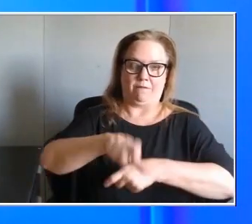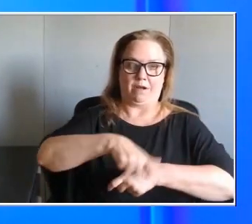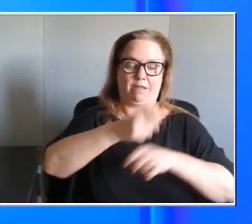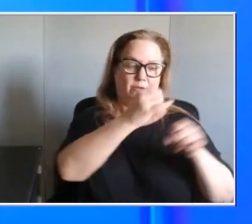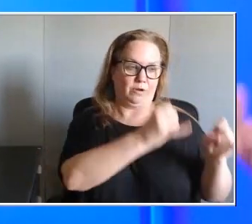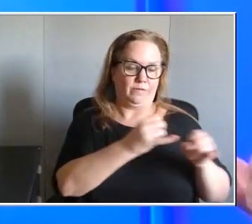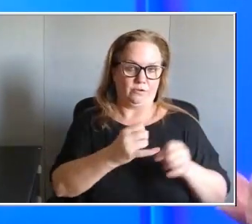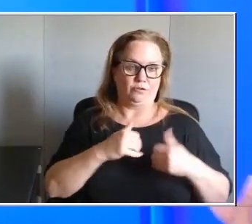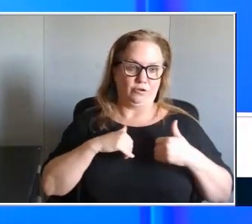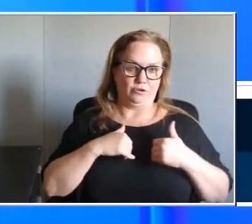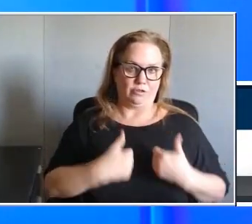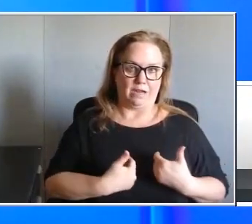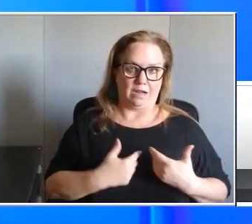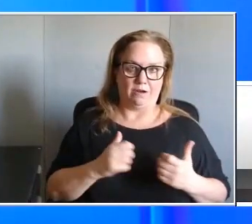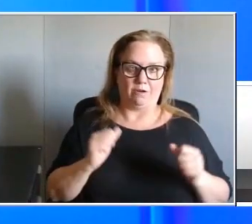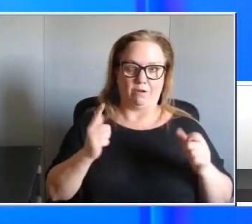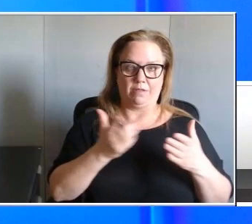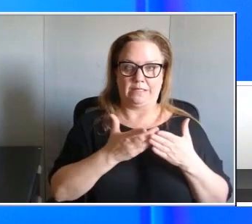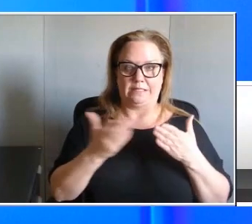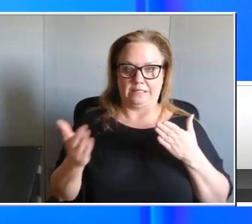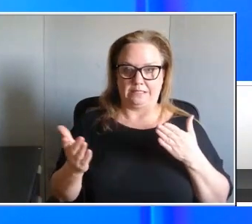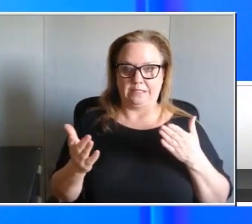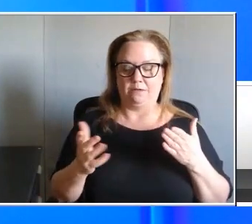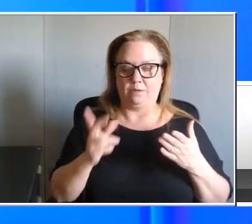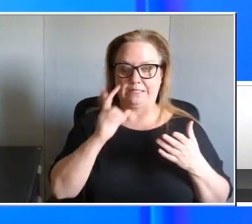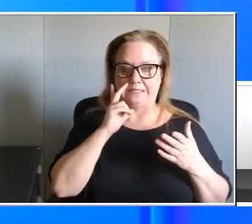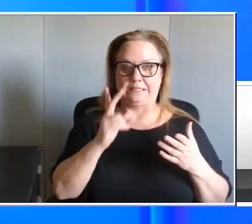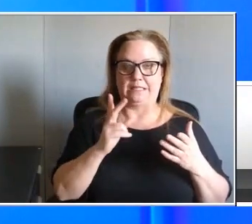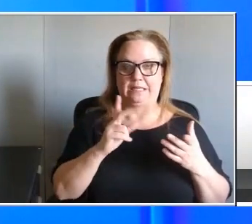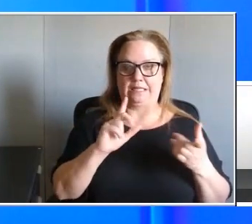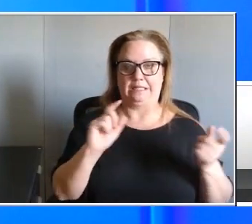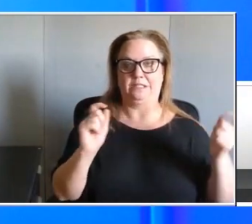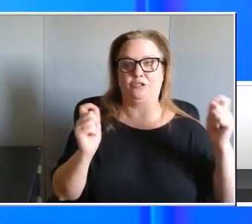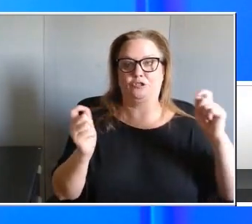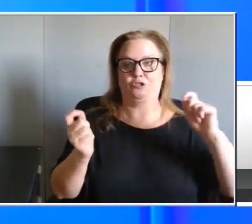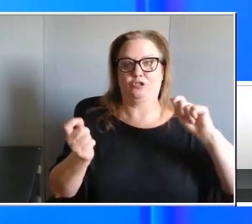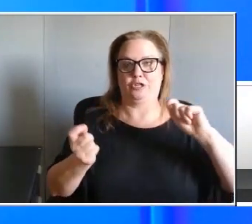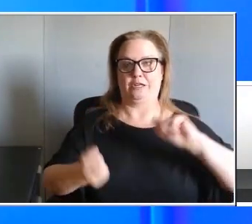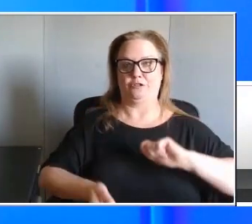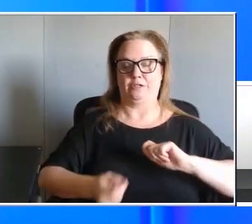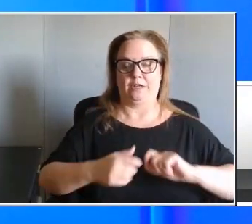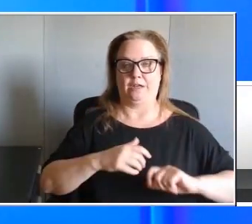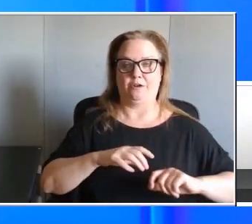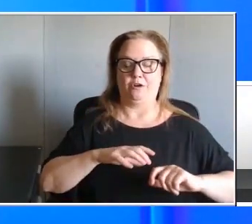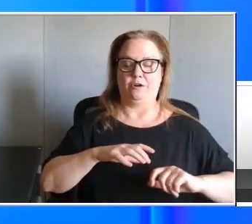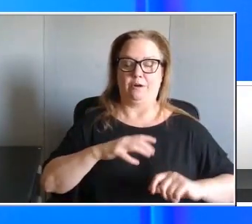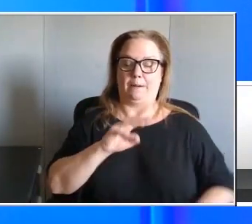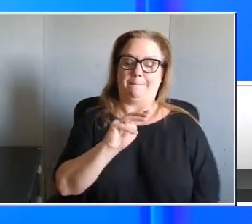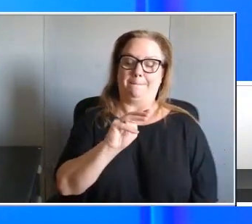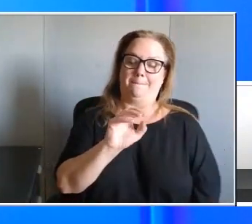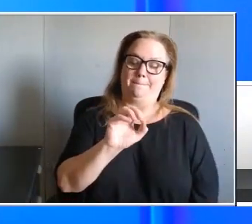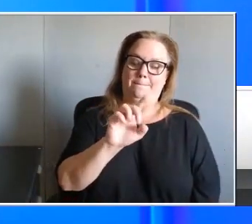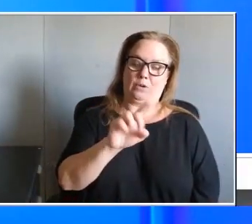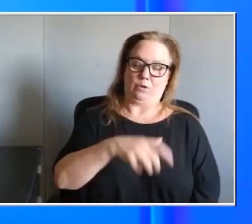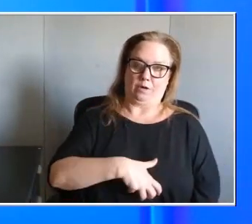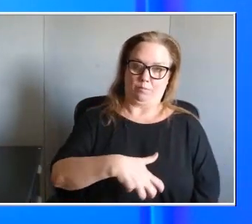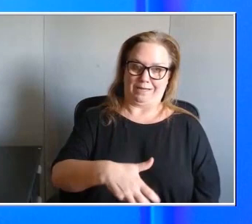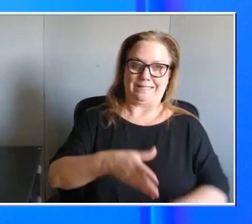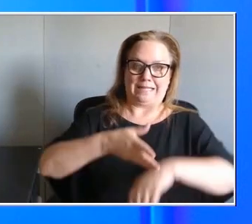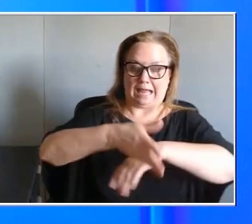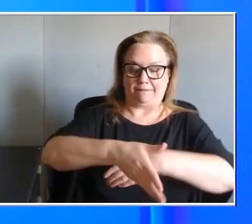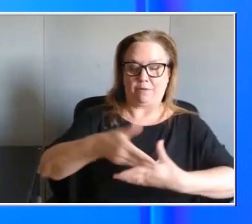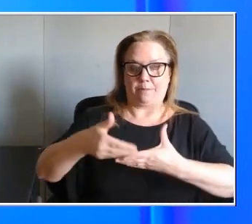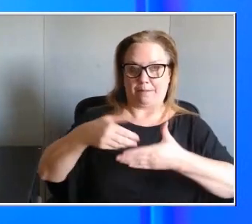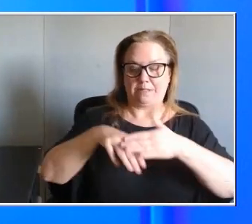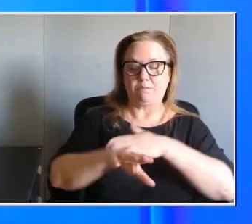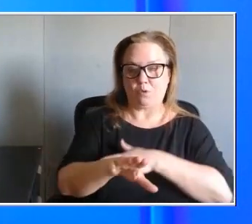You're tired, all of these things, and we really do see a lot of changes in mood during pregnancy and postpartum.